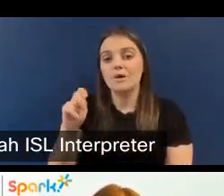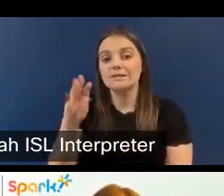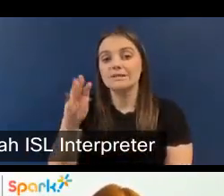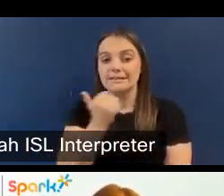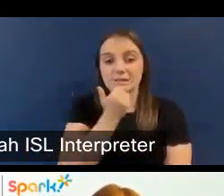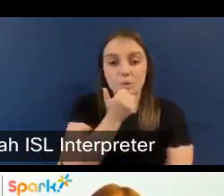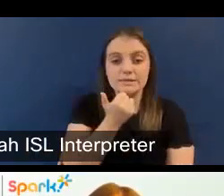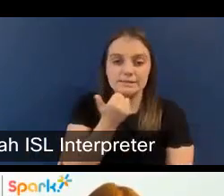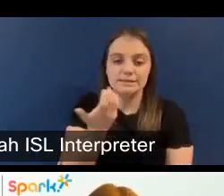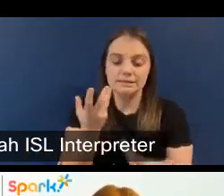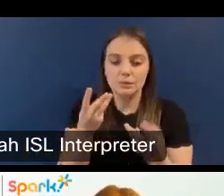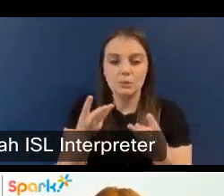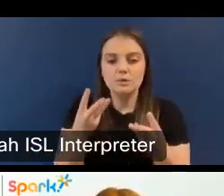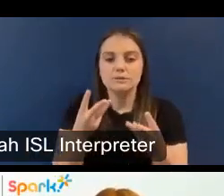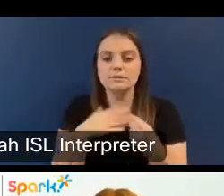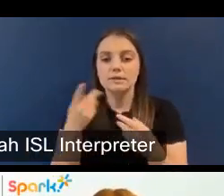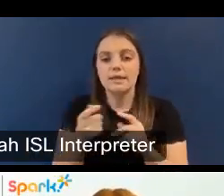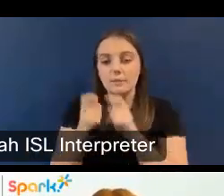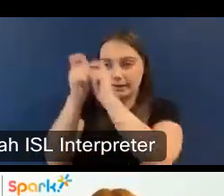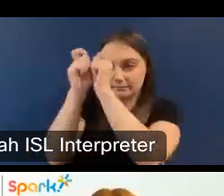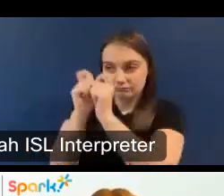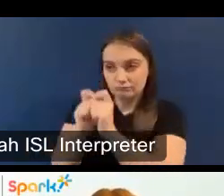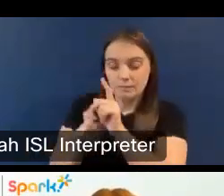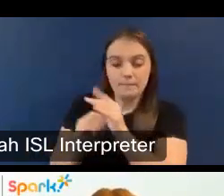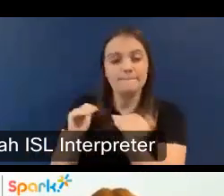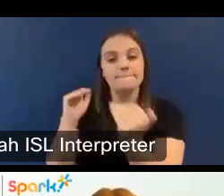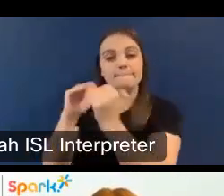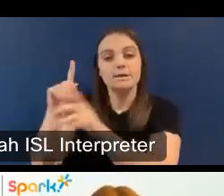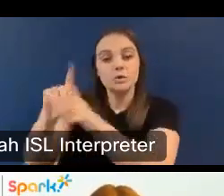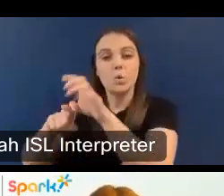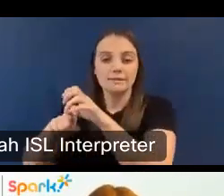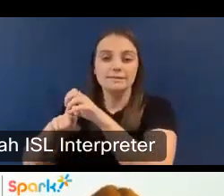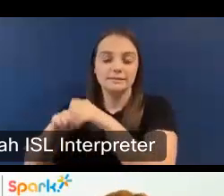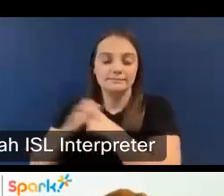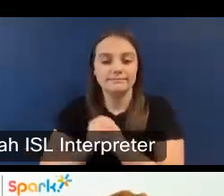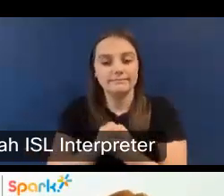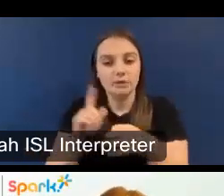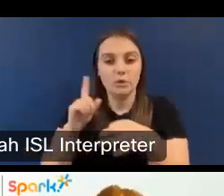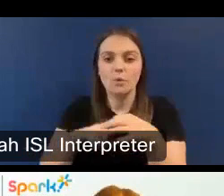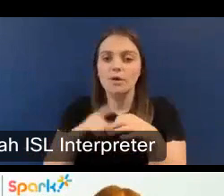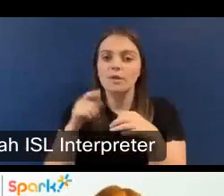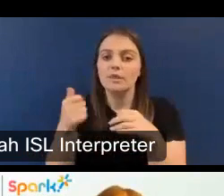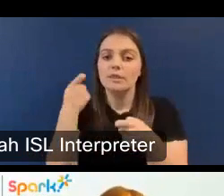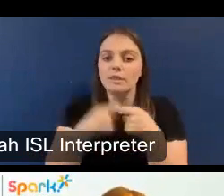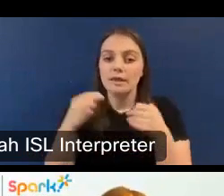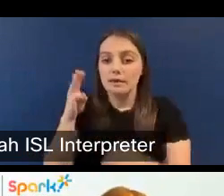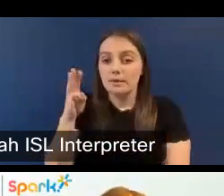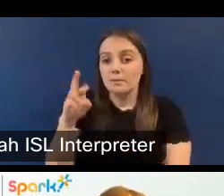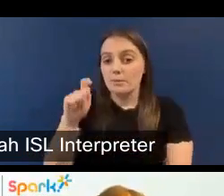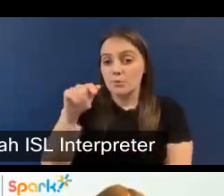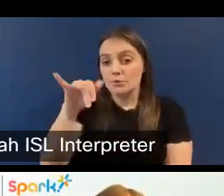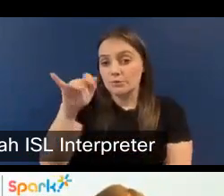them into quality. And that's when we move on to the prototyping phase. That's when we